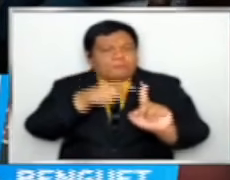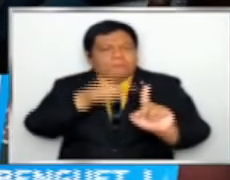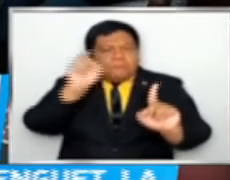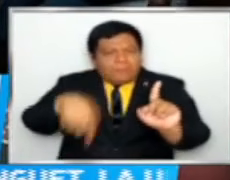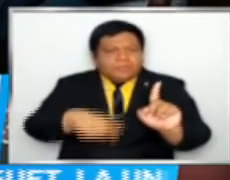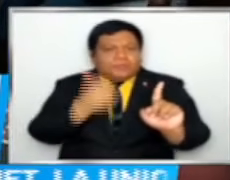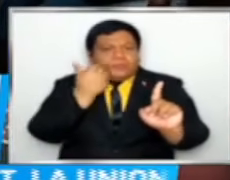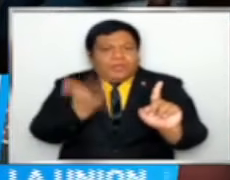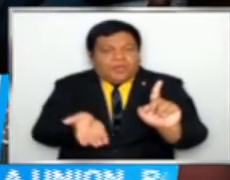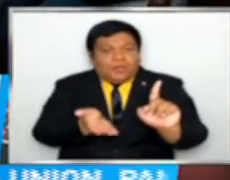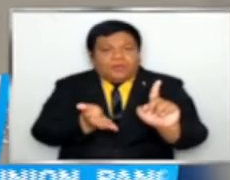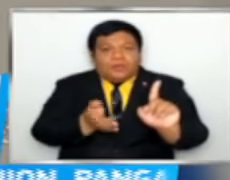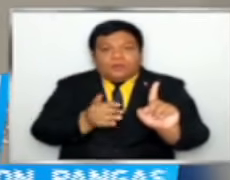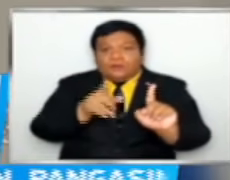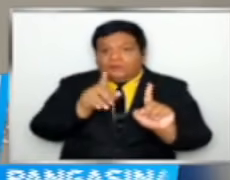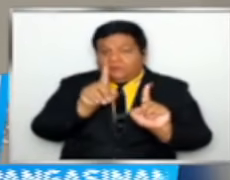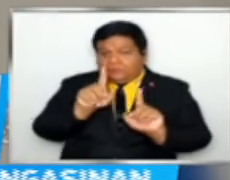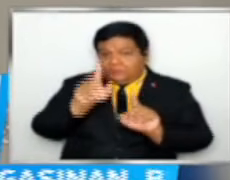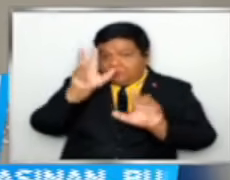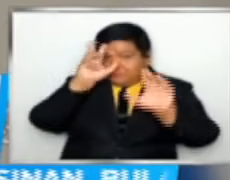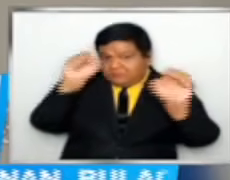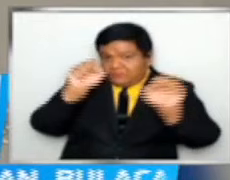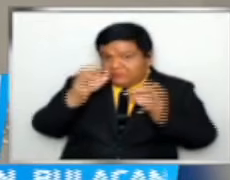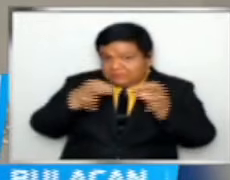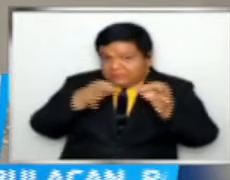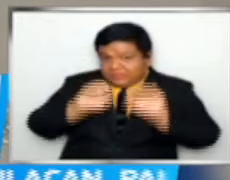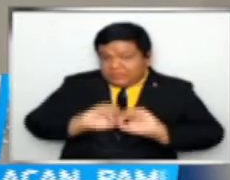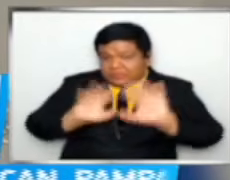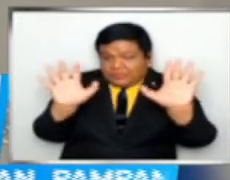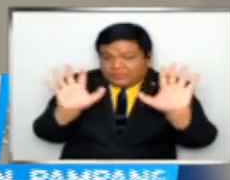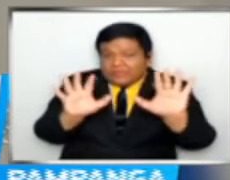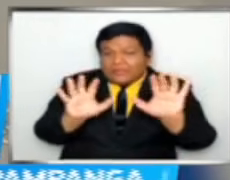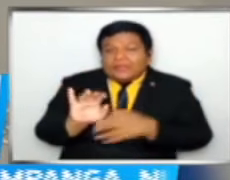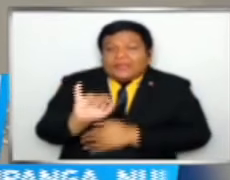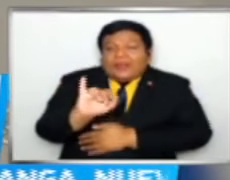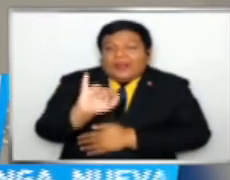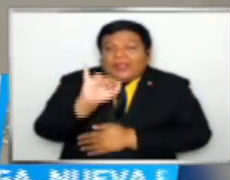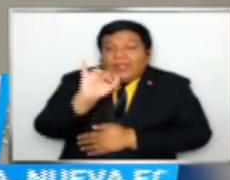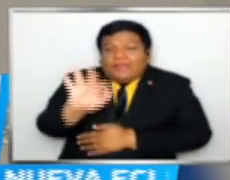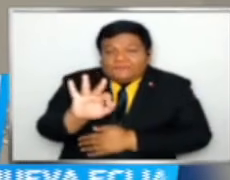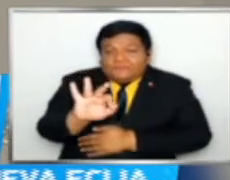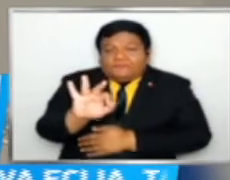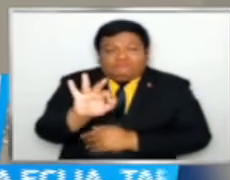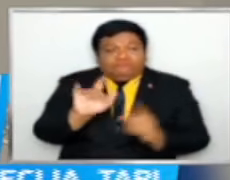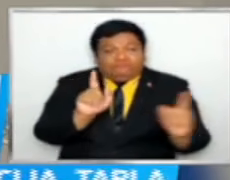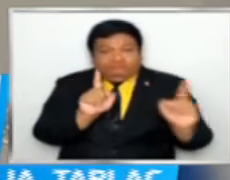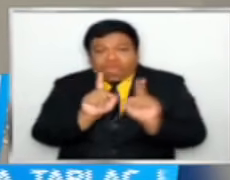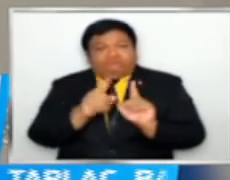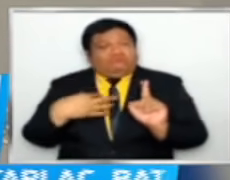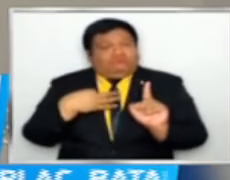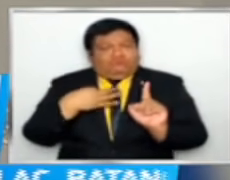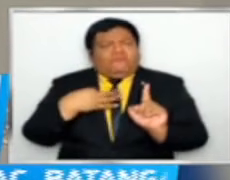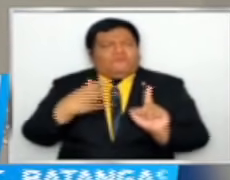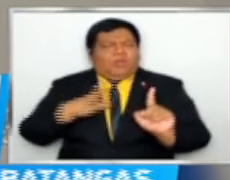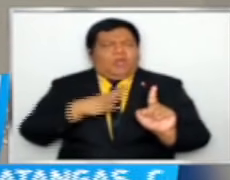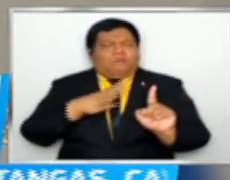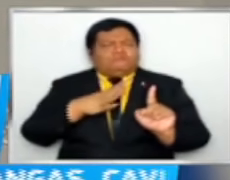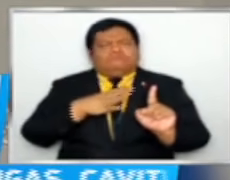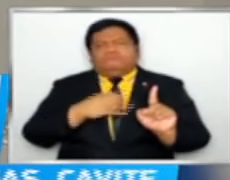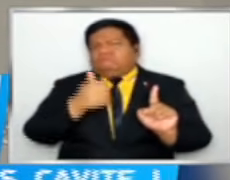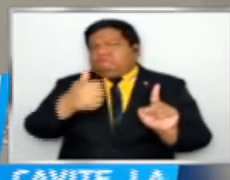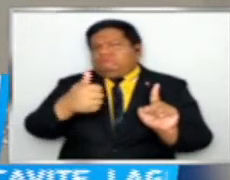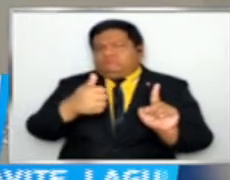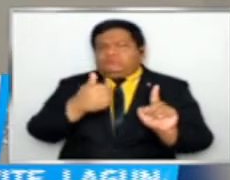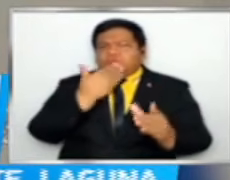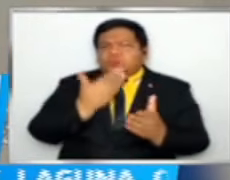Pero paglilinaw naman ng Pangulo. If he goes voluntarily with you, good. That would be the ideal